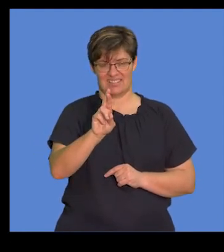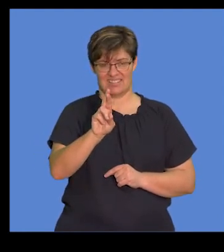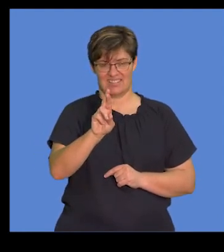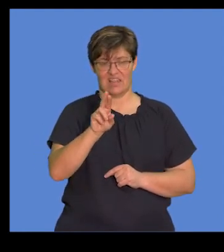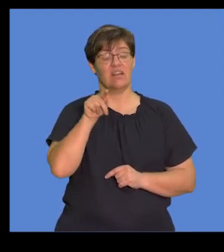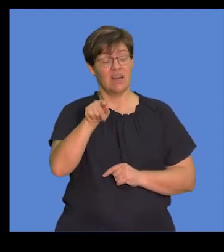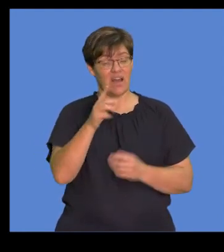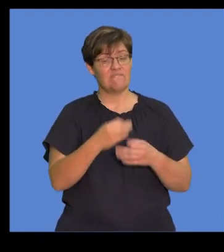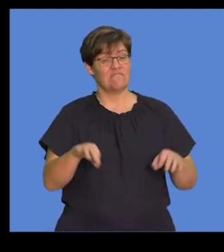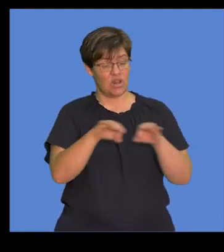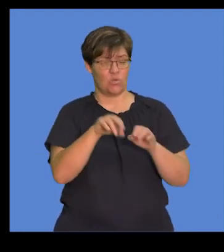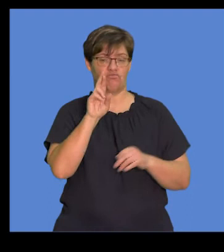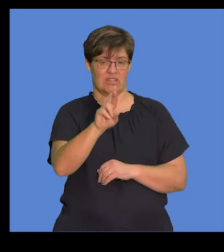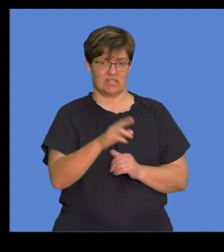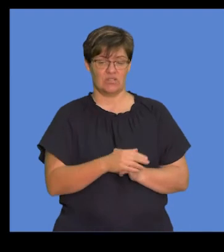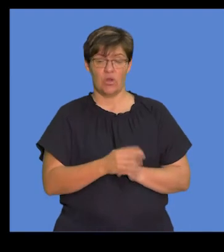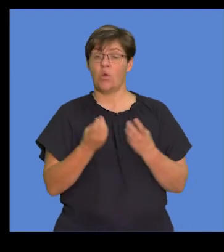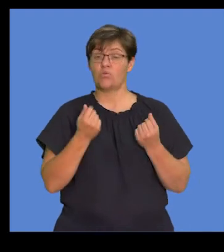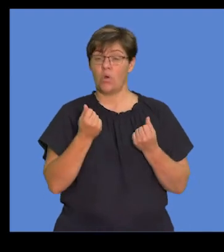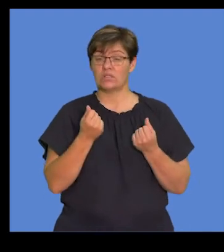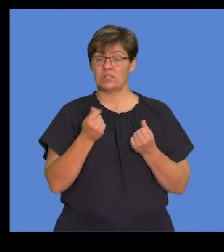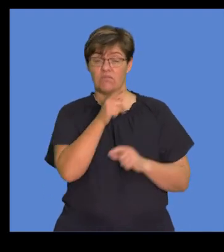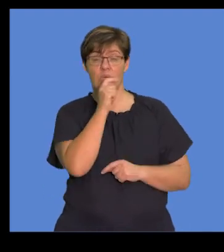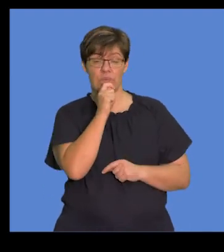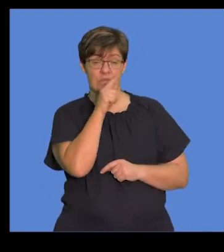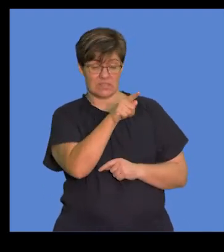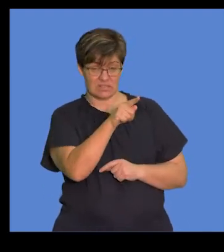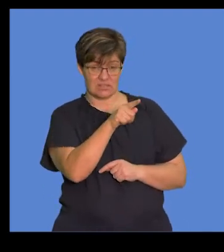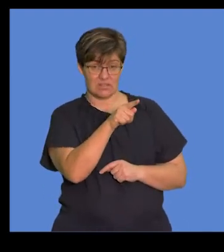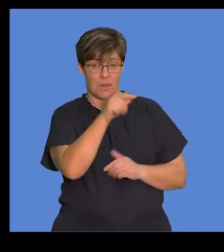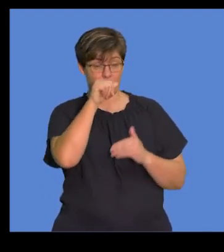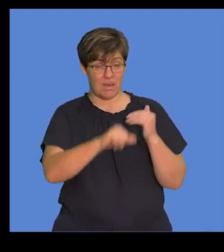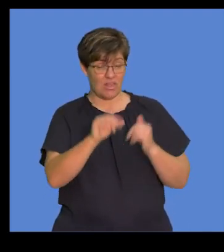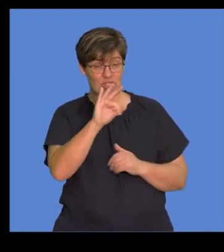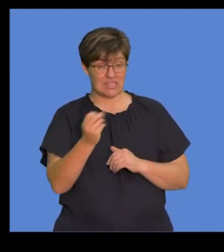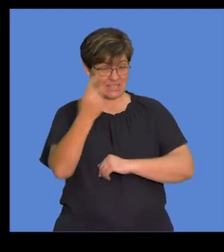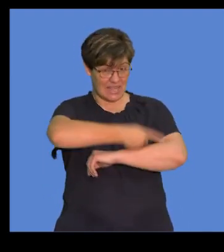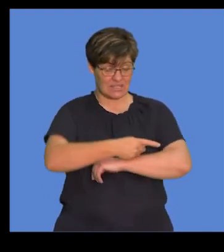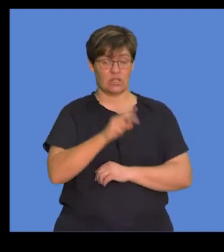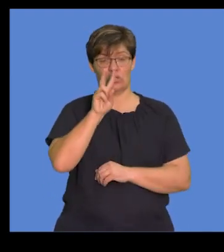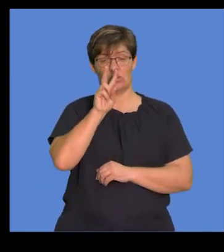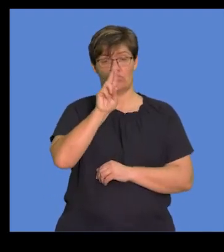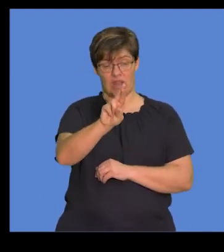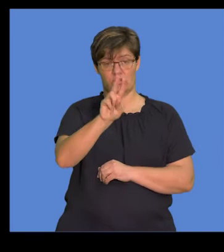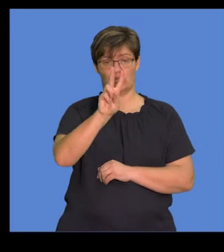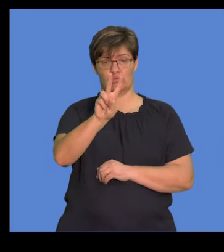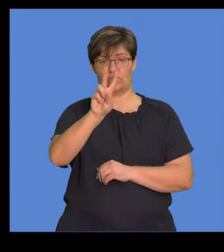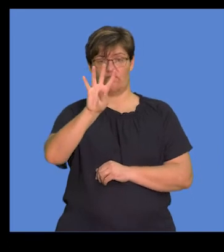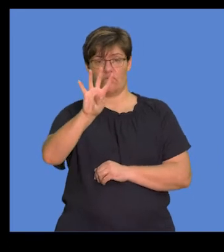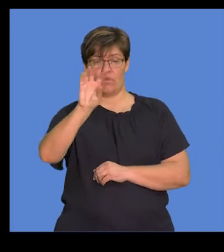rands. So this value is actually in rands. So the cost for using it is actually 240